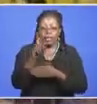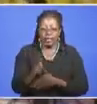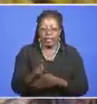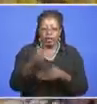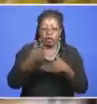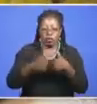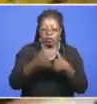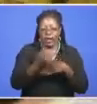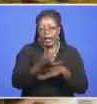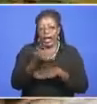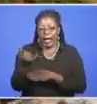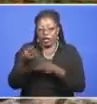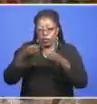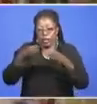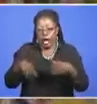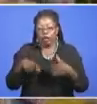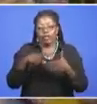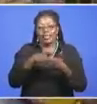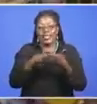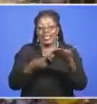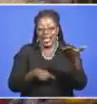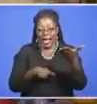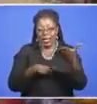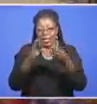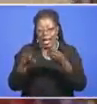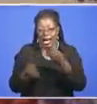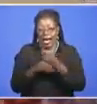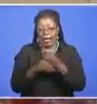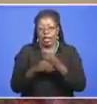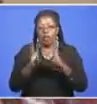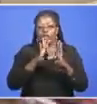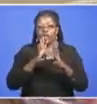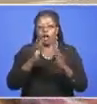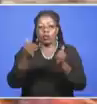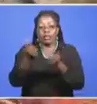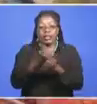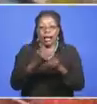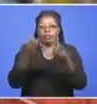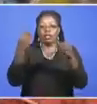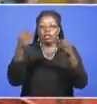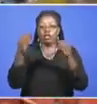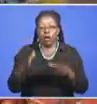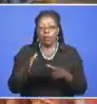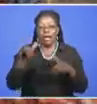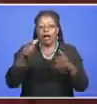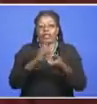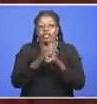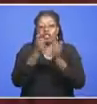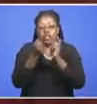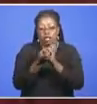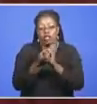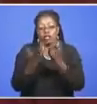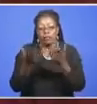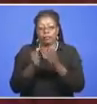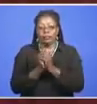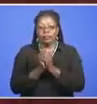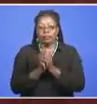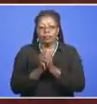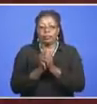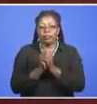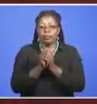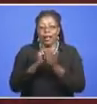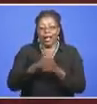bread basket items without the tax fee. We spoke to some shoppers about how they feel the change will impact them. I feel that's a good thing, you